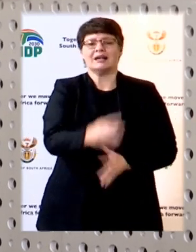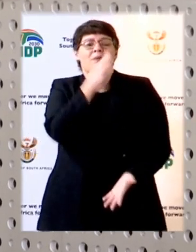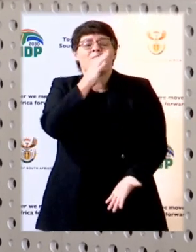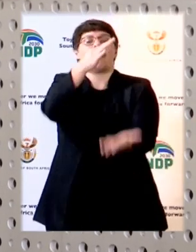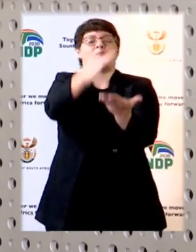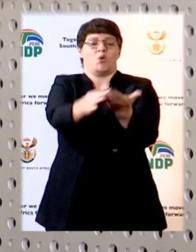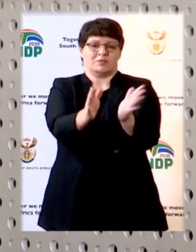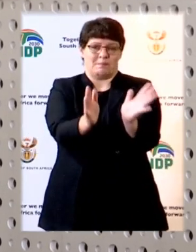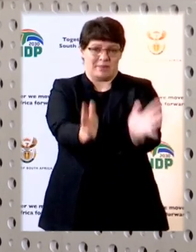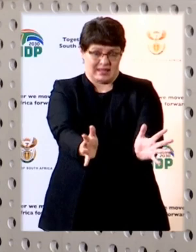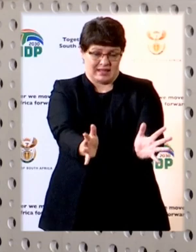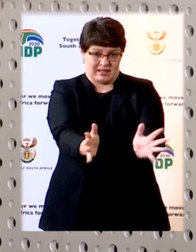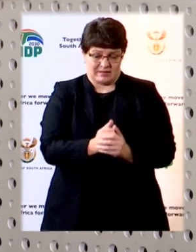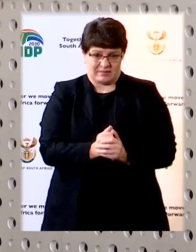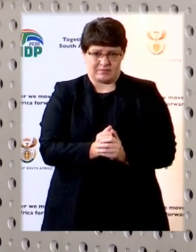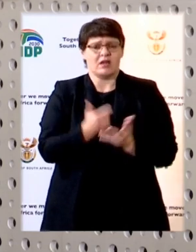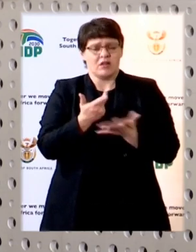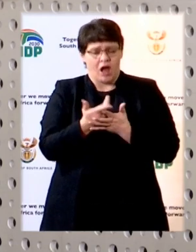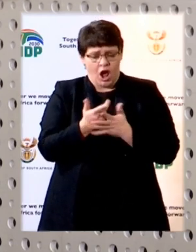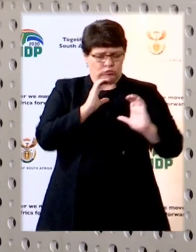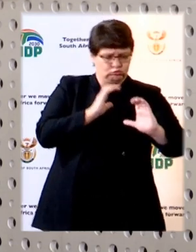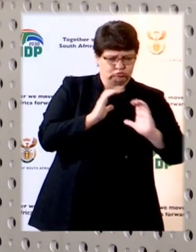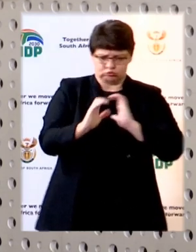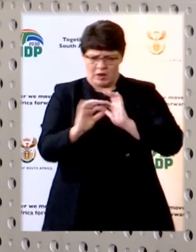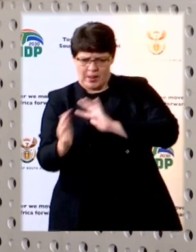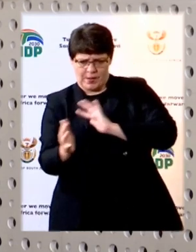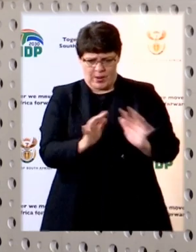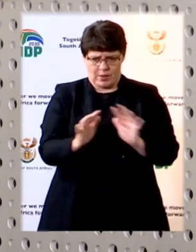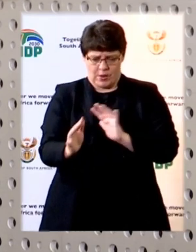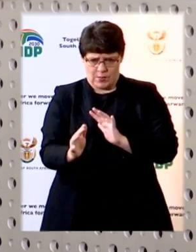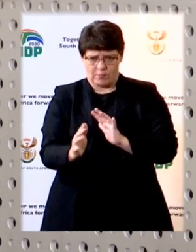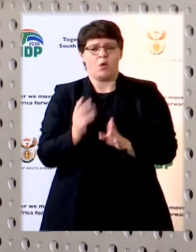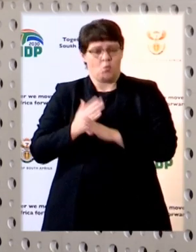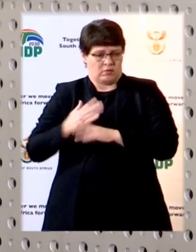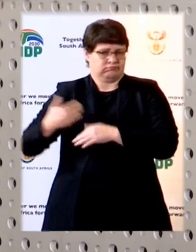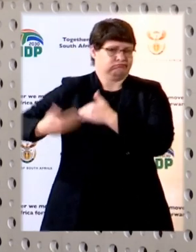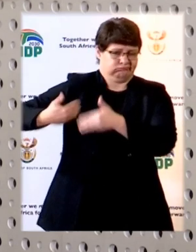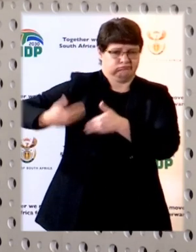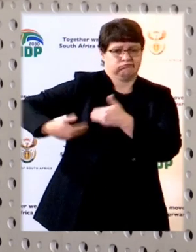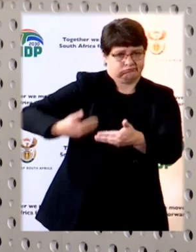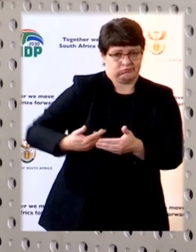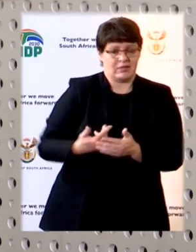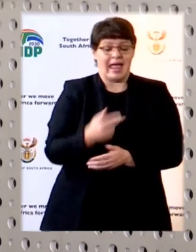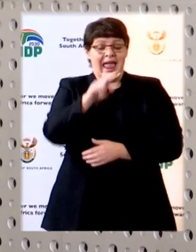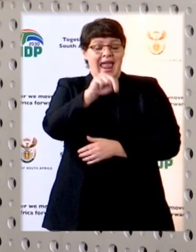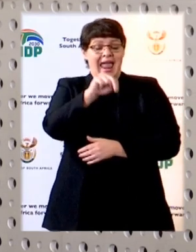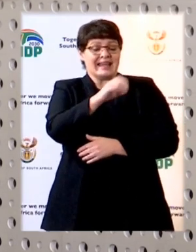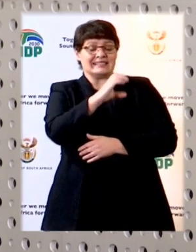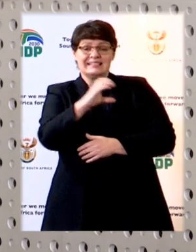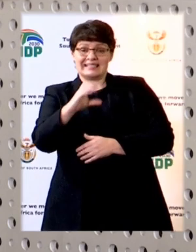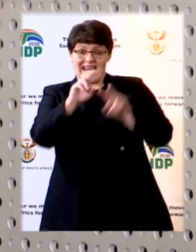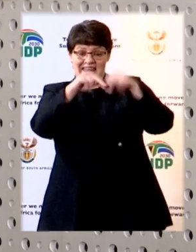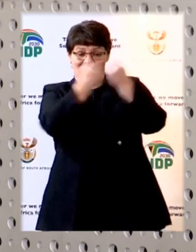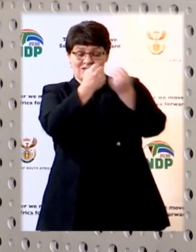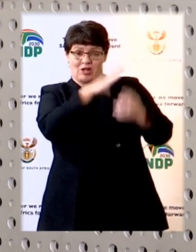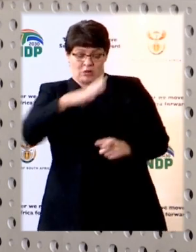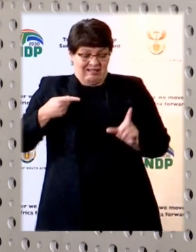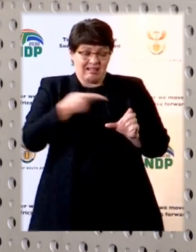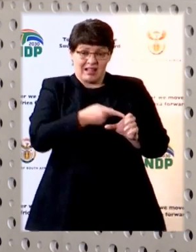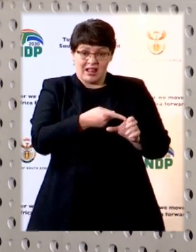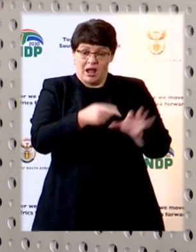public consultation was opened. Currently, the work is being done in the background. Once the NCC finalizes